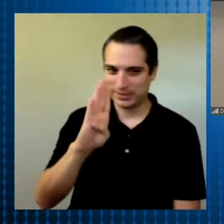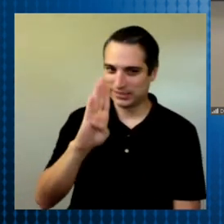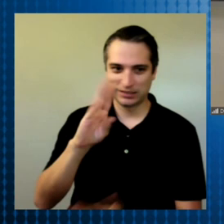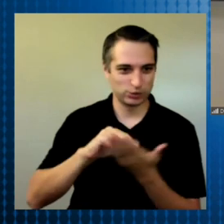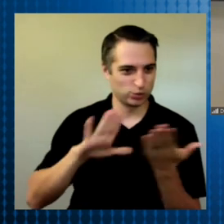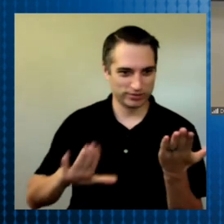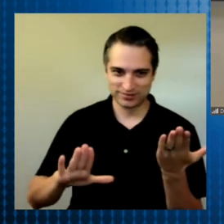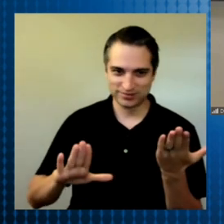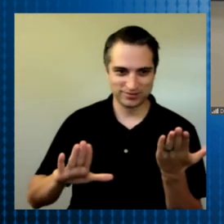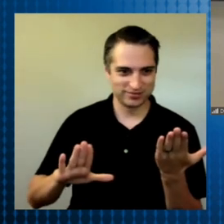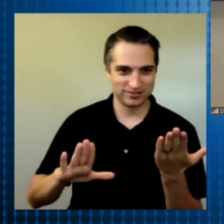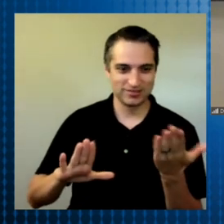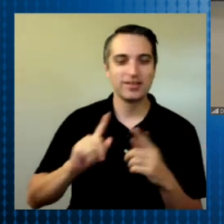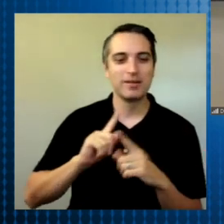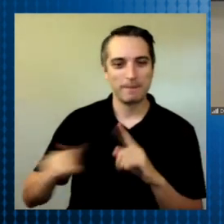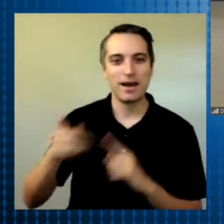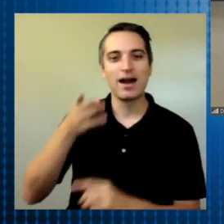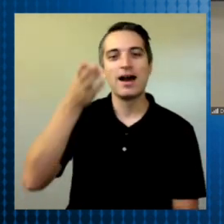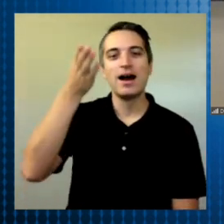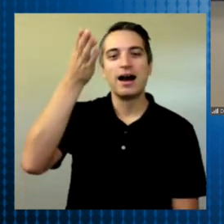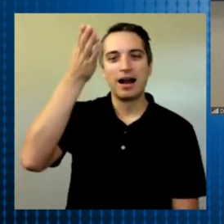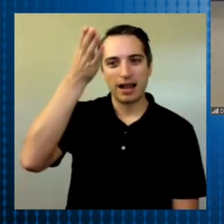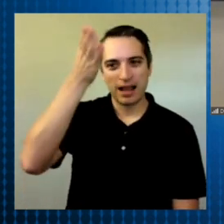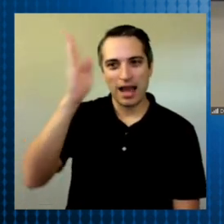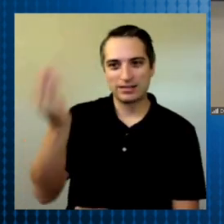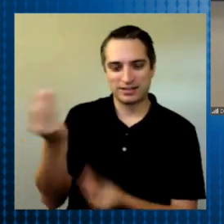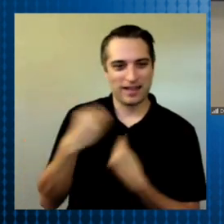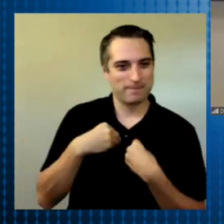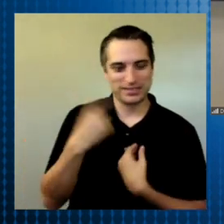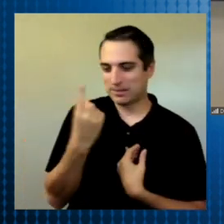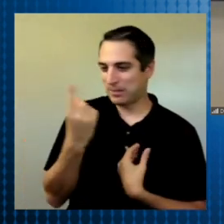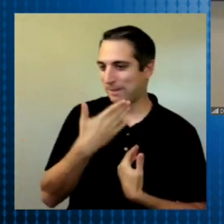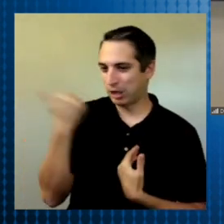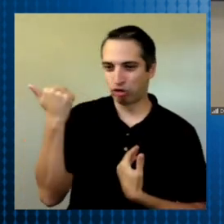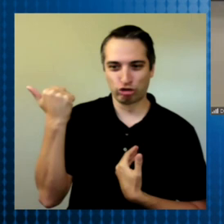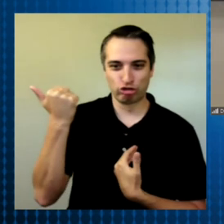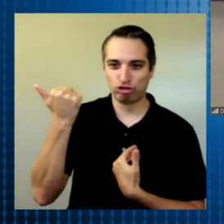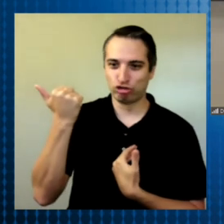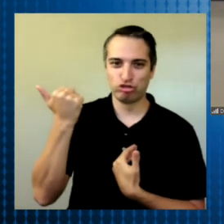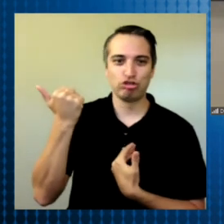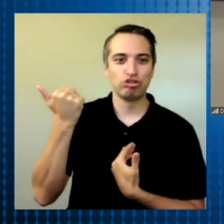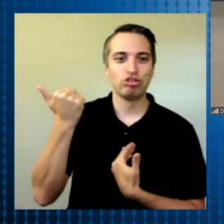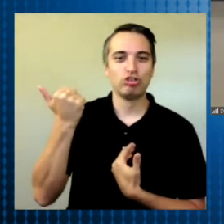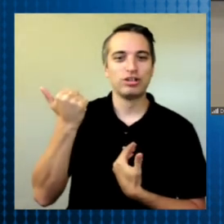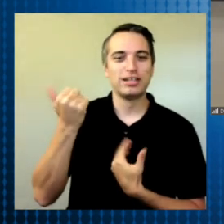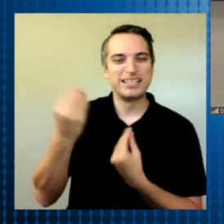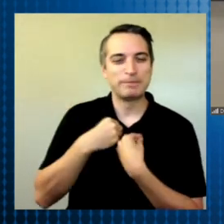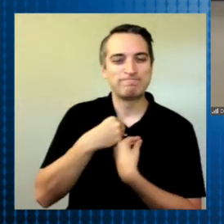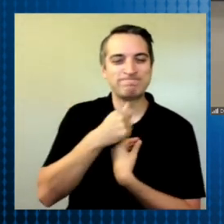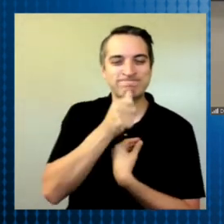more important than the gray matter for A's and B's. He gave me a grit and a grime and a